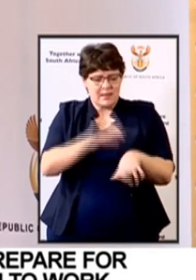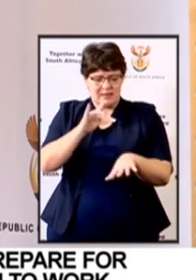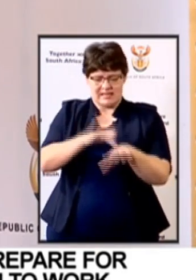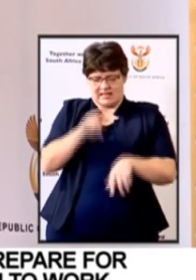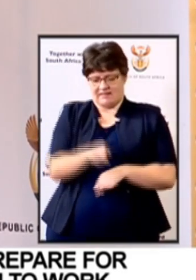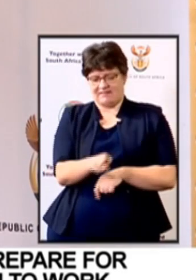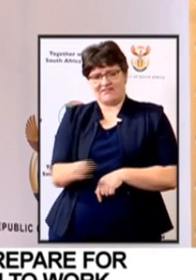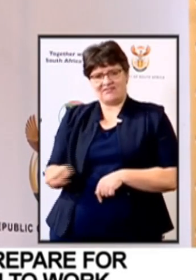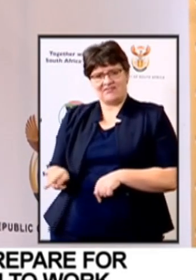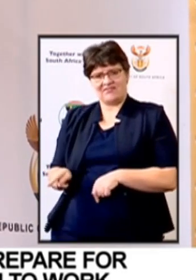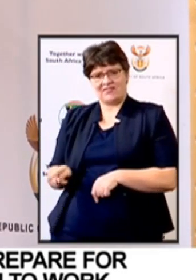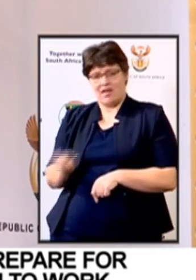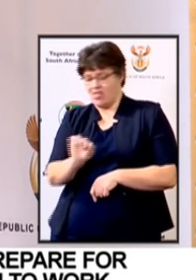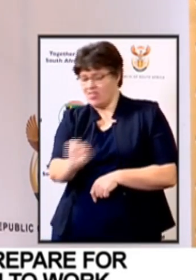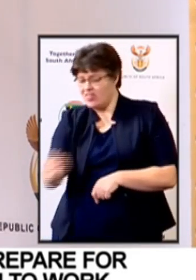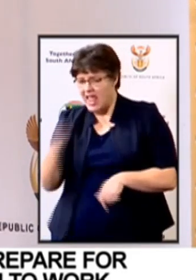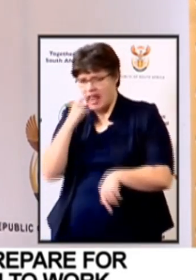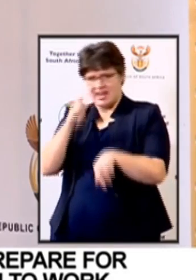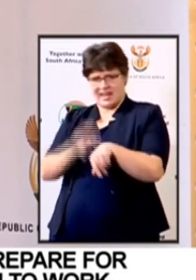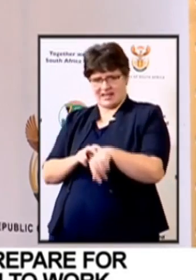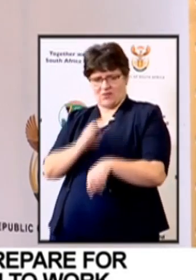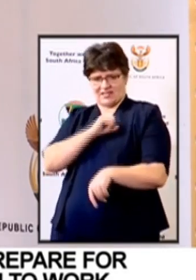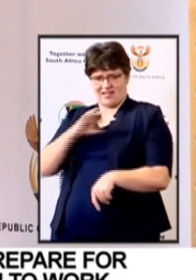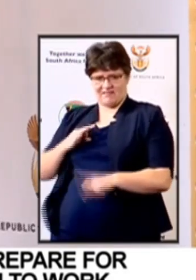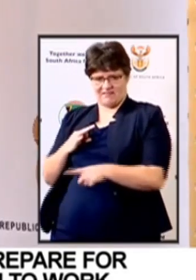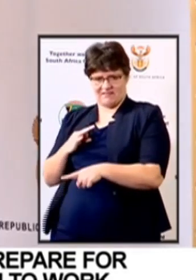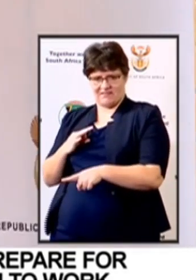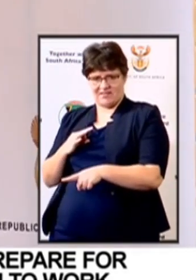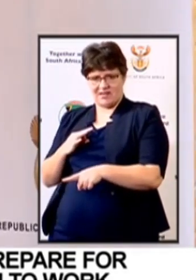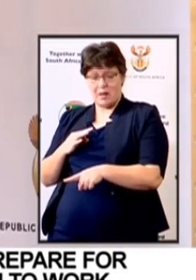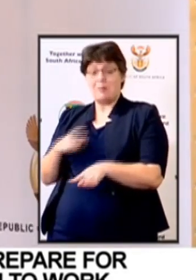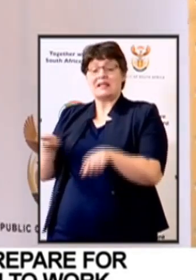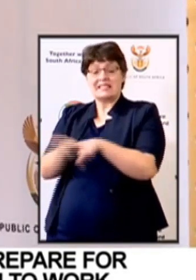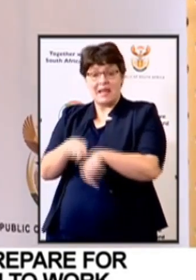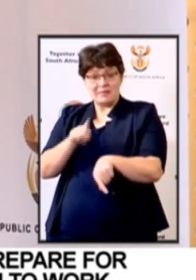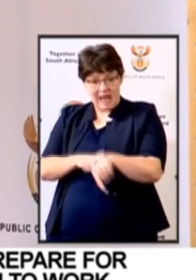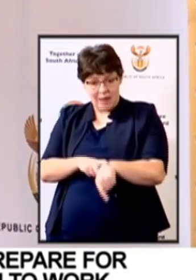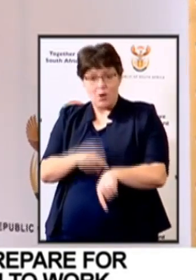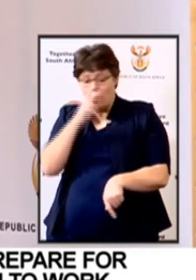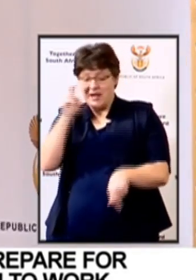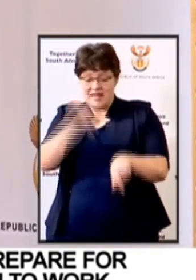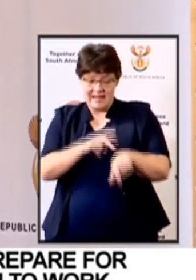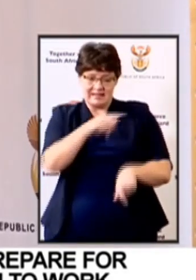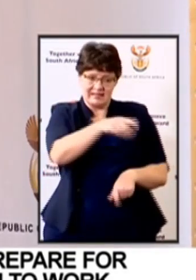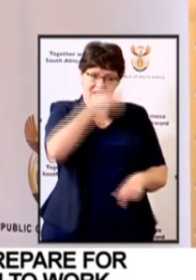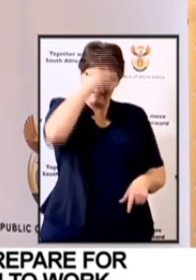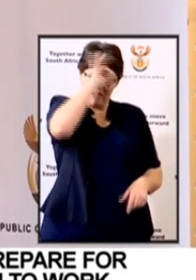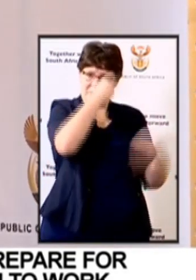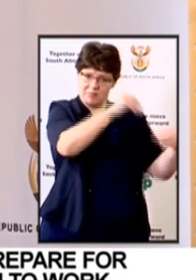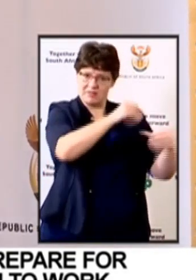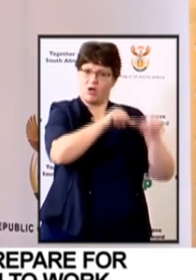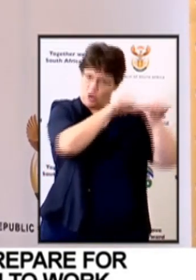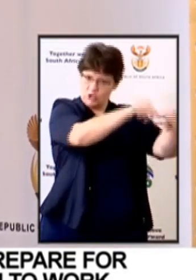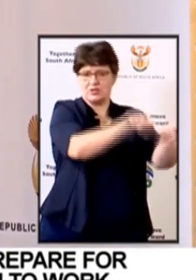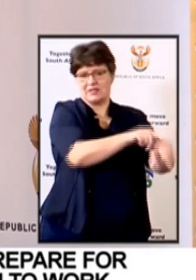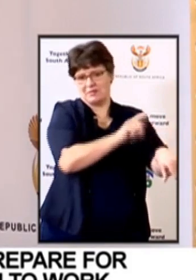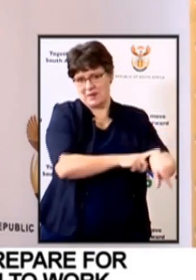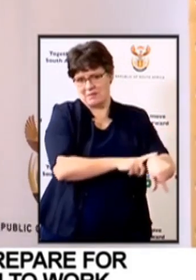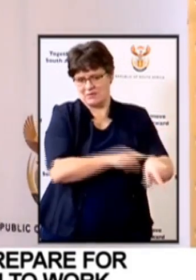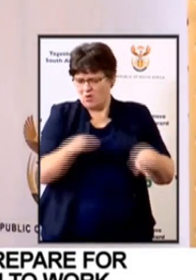needs of individual employees, but while at the same time ensuring continuity in terms of government business. Thank